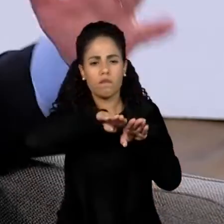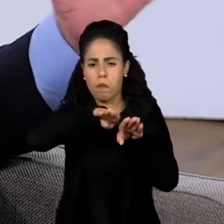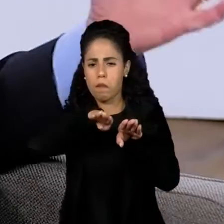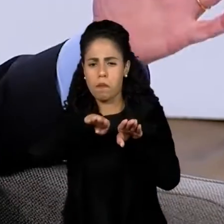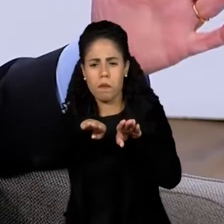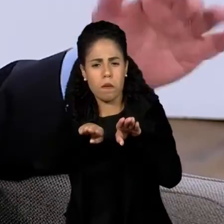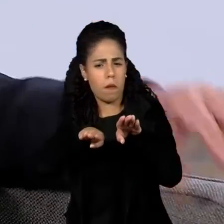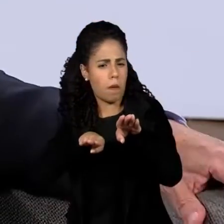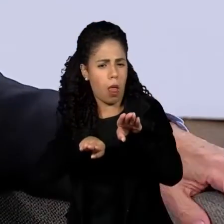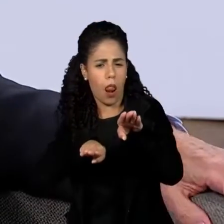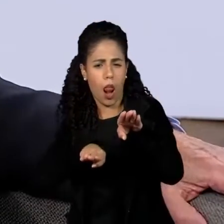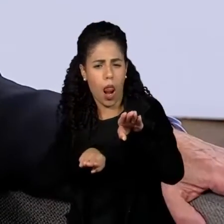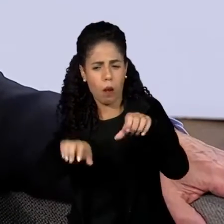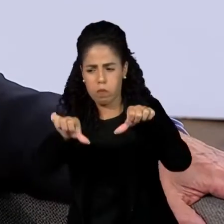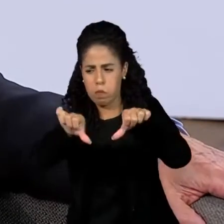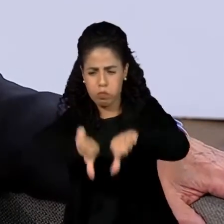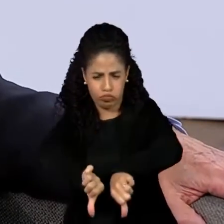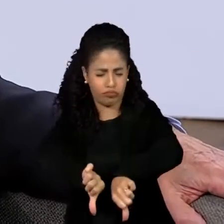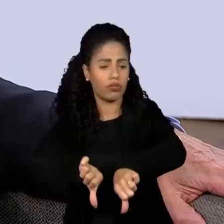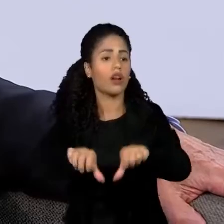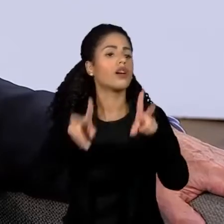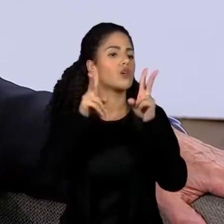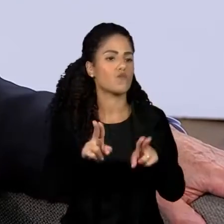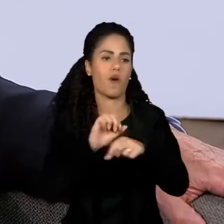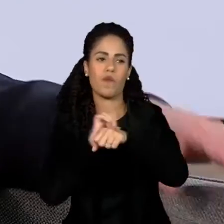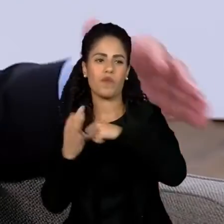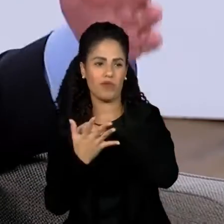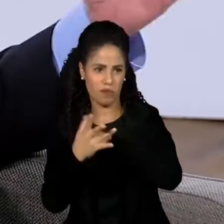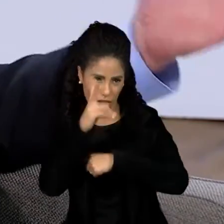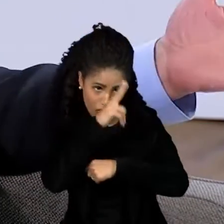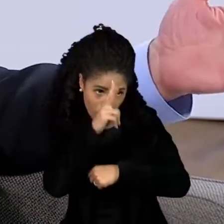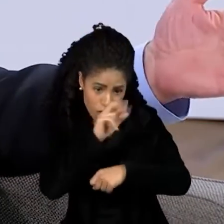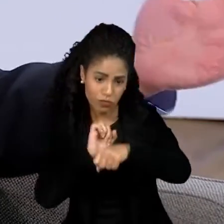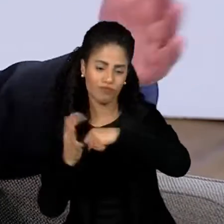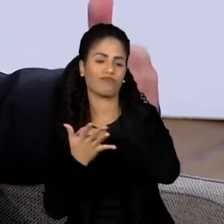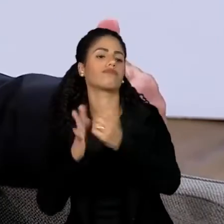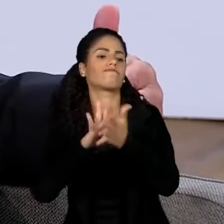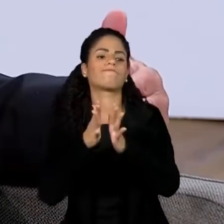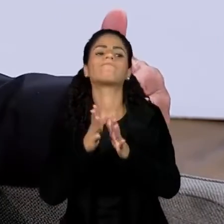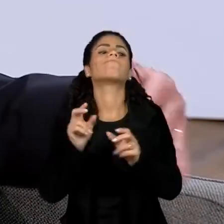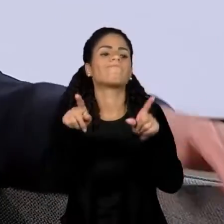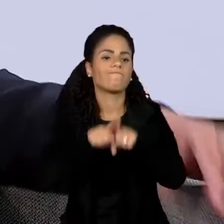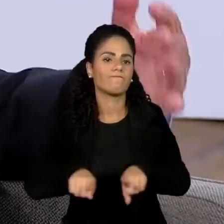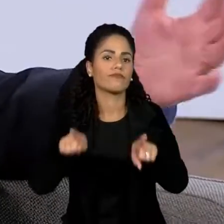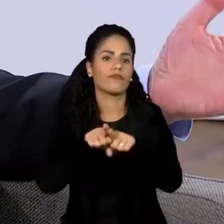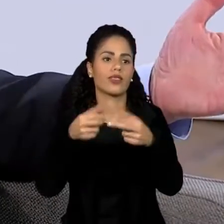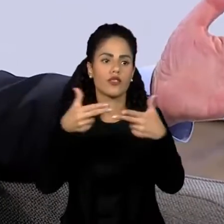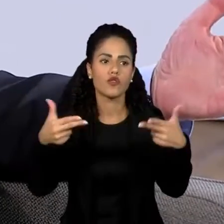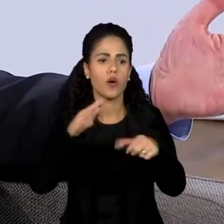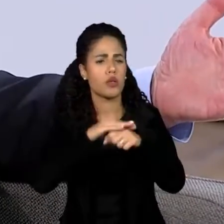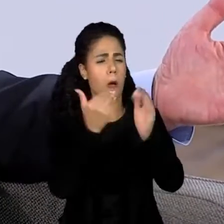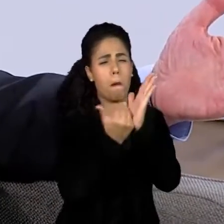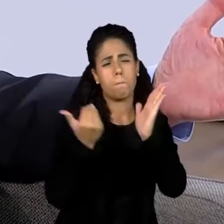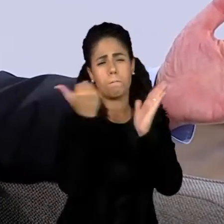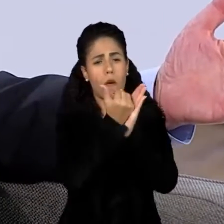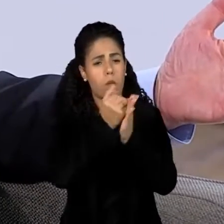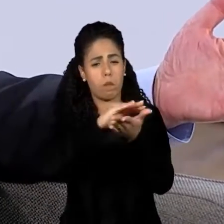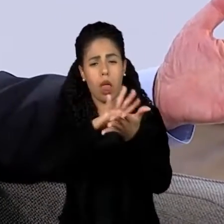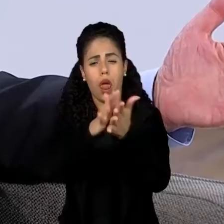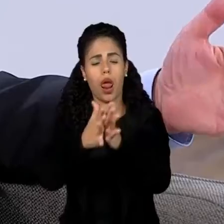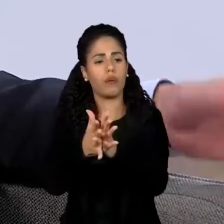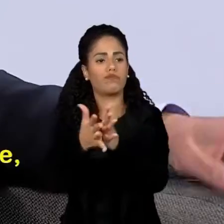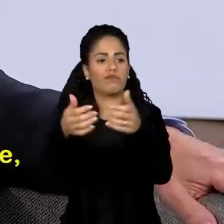inequality. And in the same way, the pandemic both exposed and exacerbated our